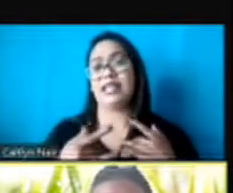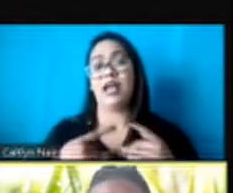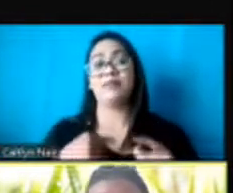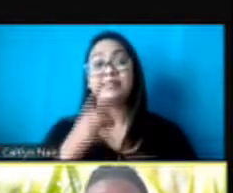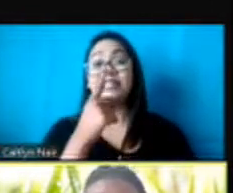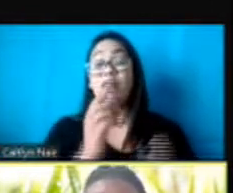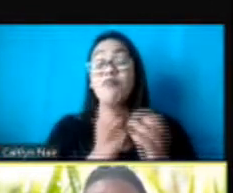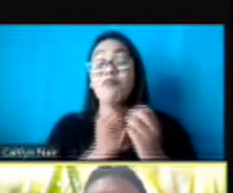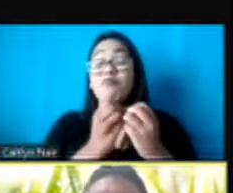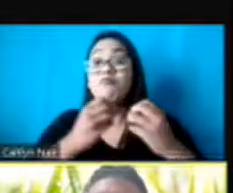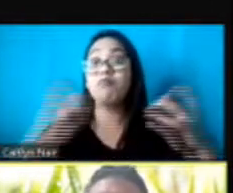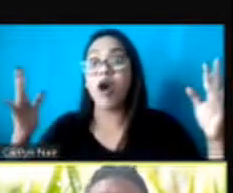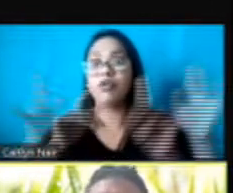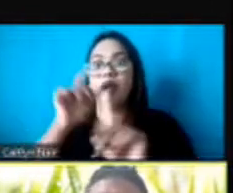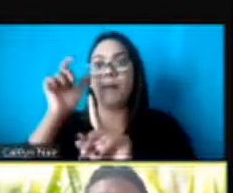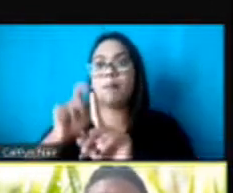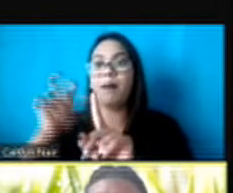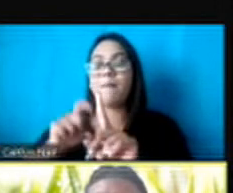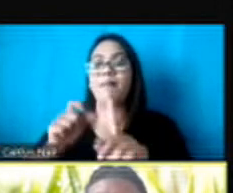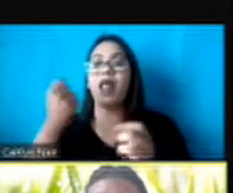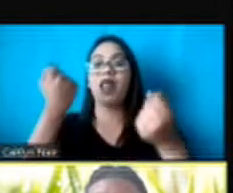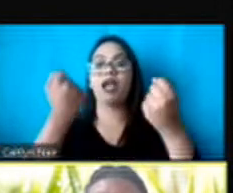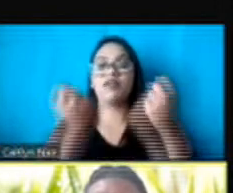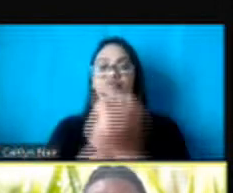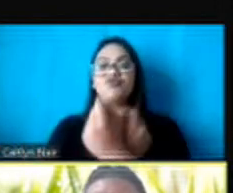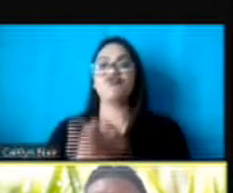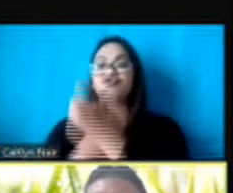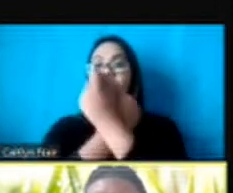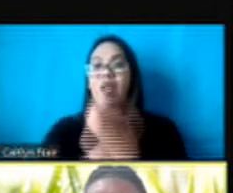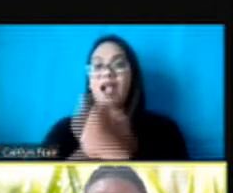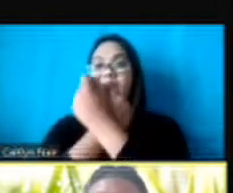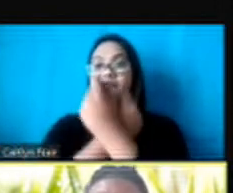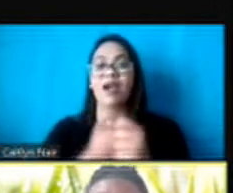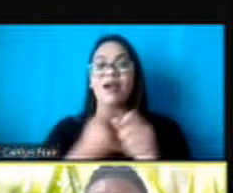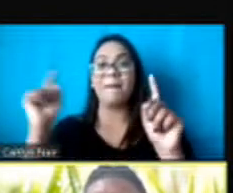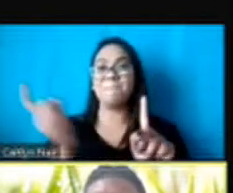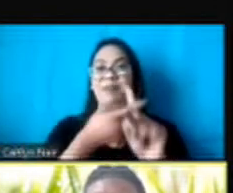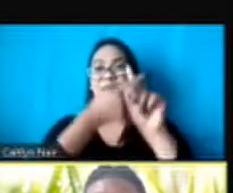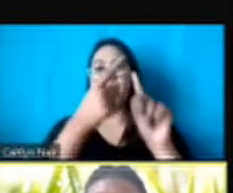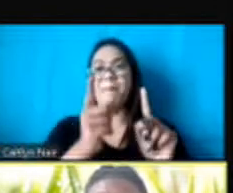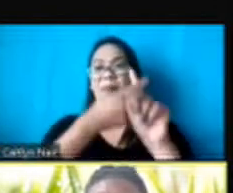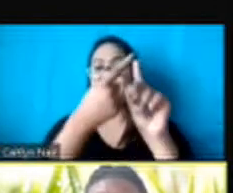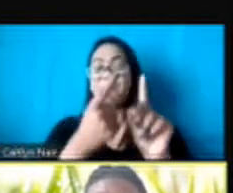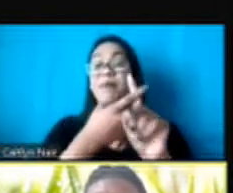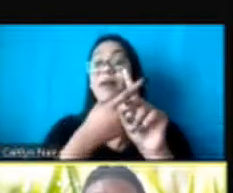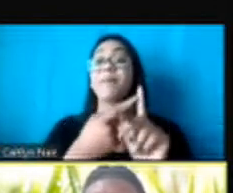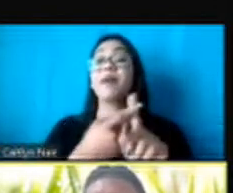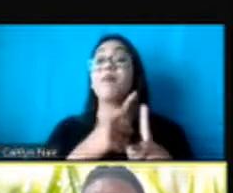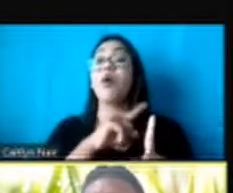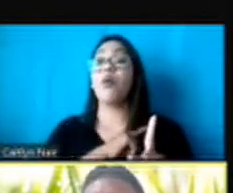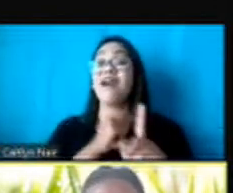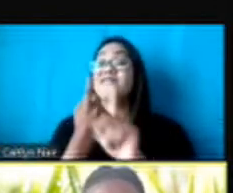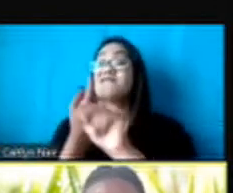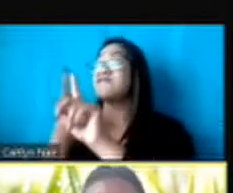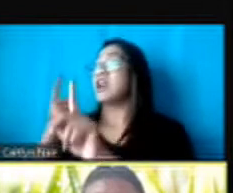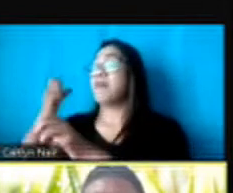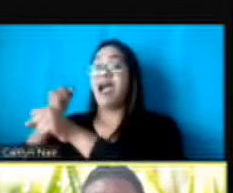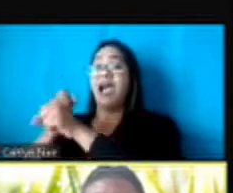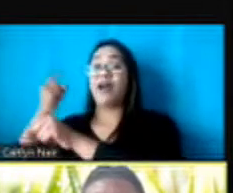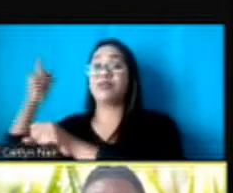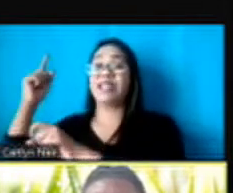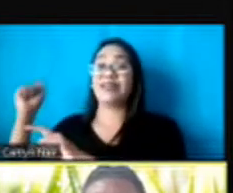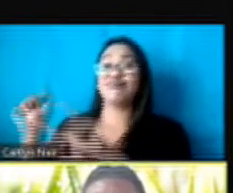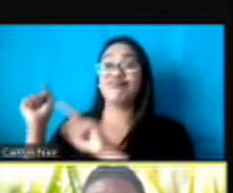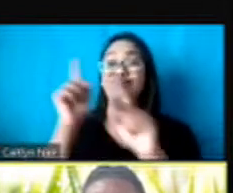our highways as a result of drivers falling asleep at night, where they're expected to take the load from Gauteng down to the harbour in